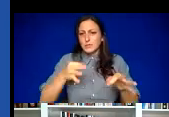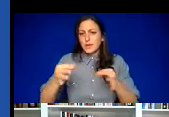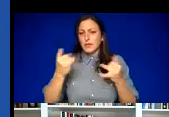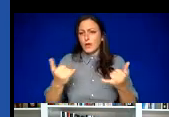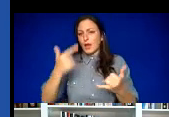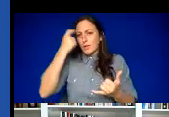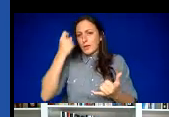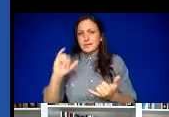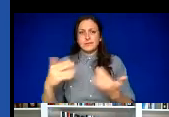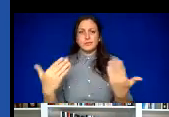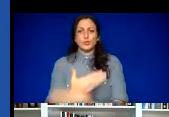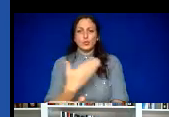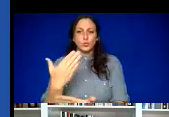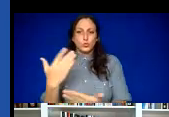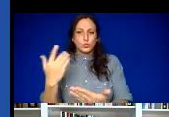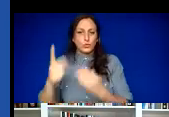the J&J vaccine?